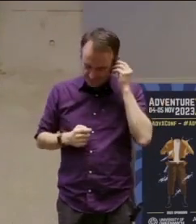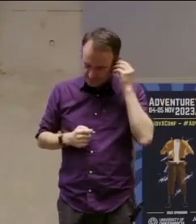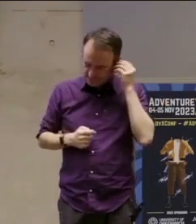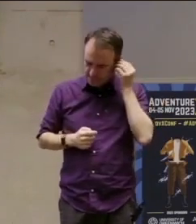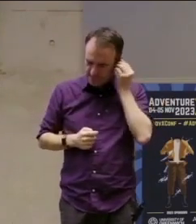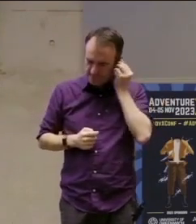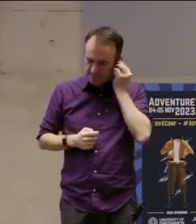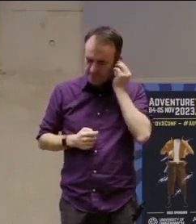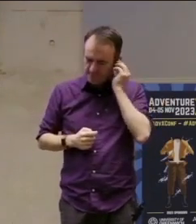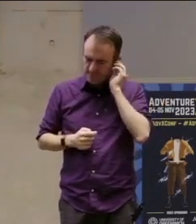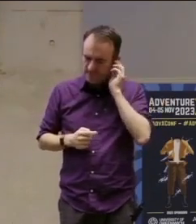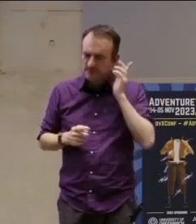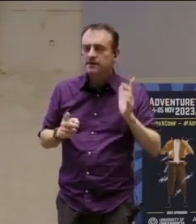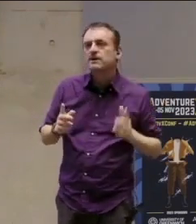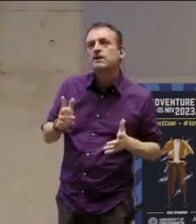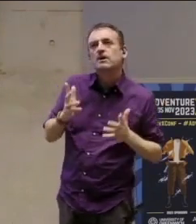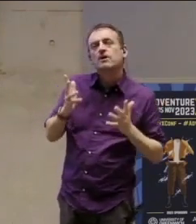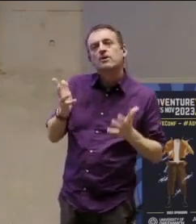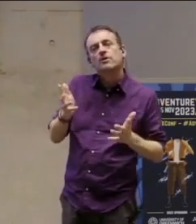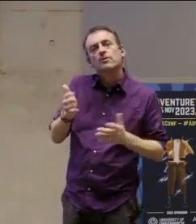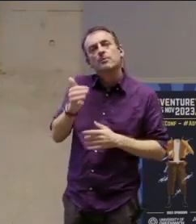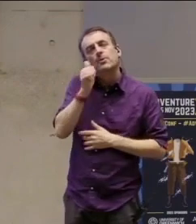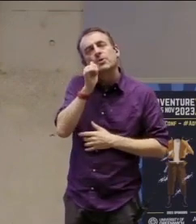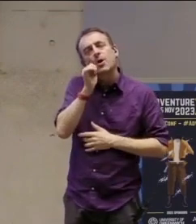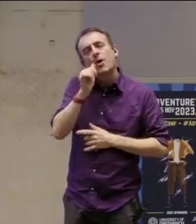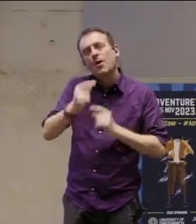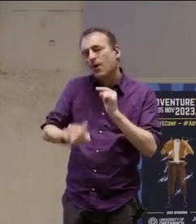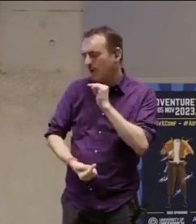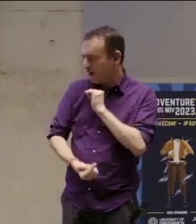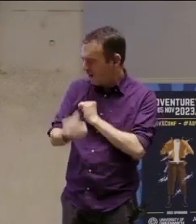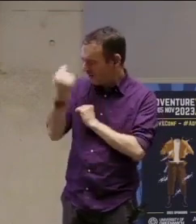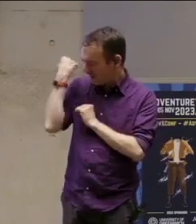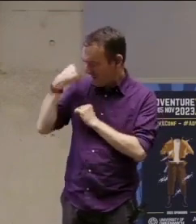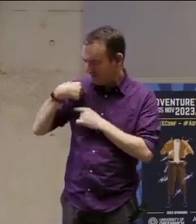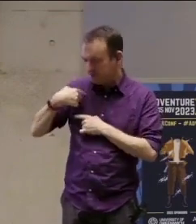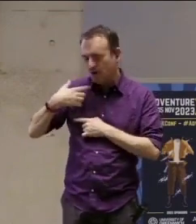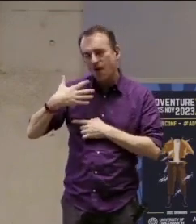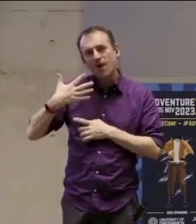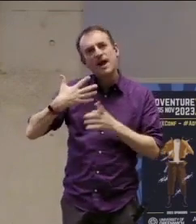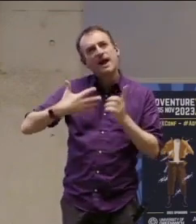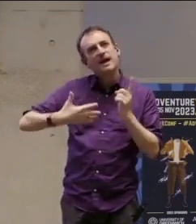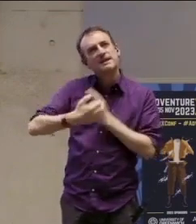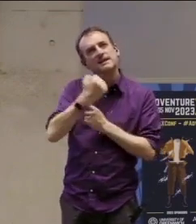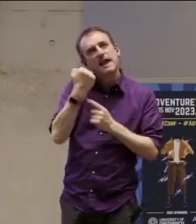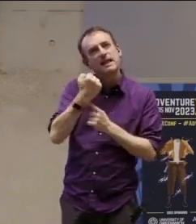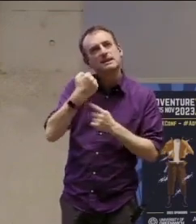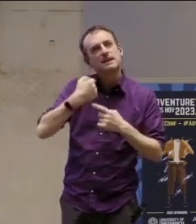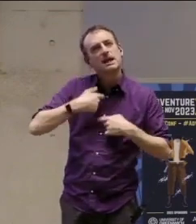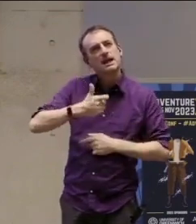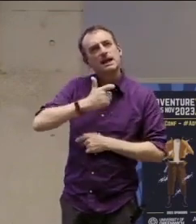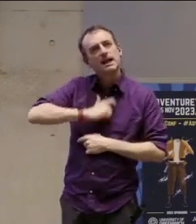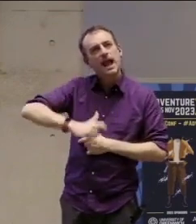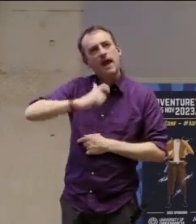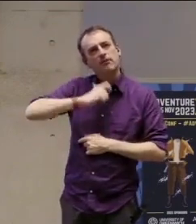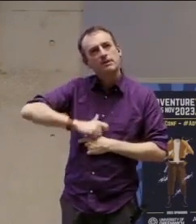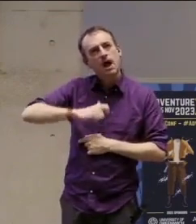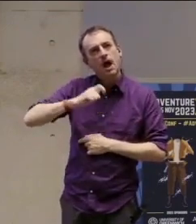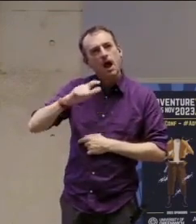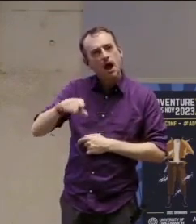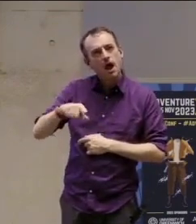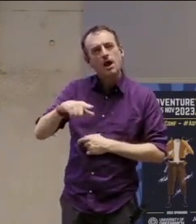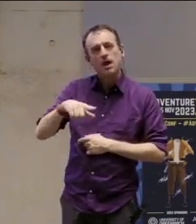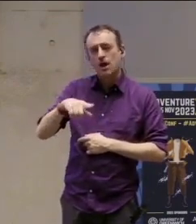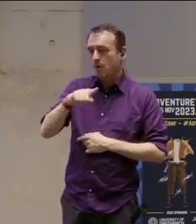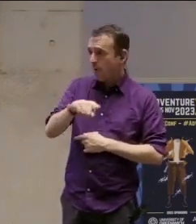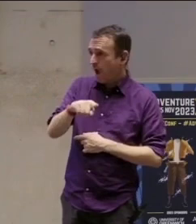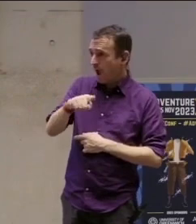and shortly. But, you know, it goes back to that. I look at the success of Hobie, a character like that, and I go, well, the reason he feels so